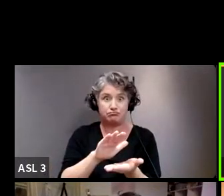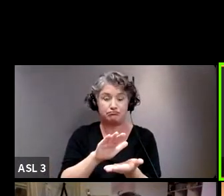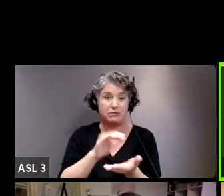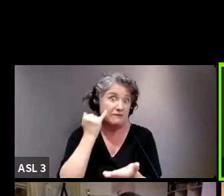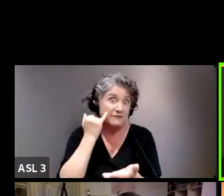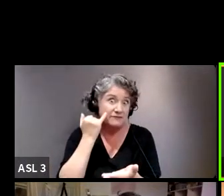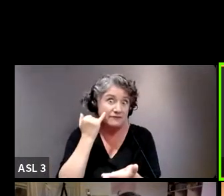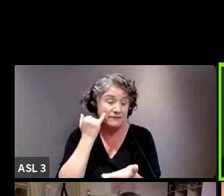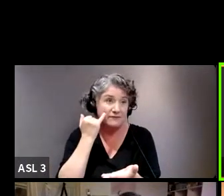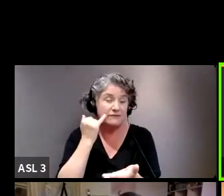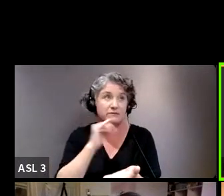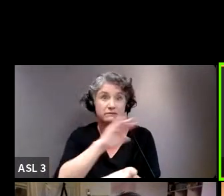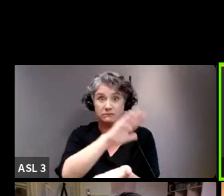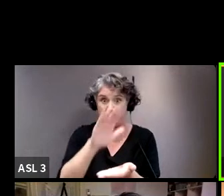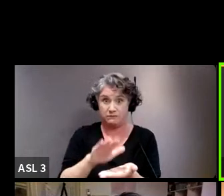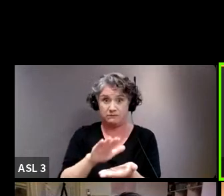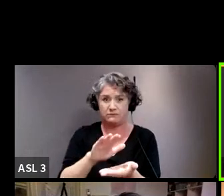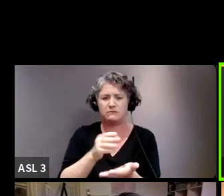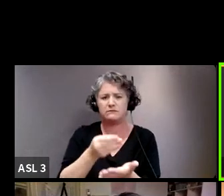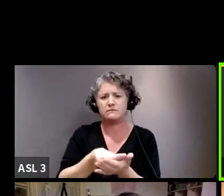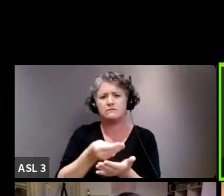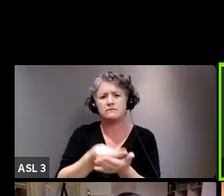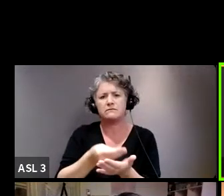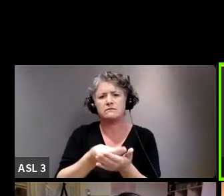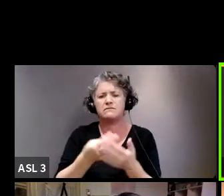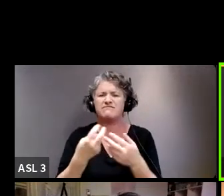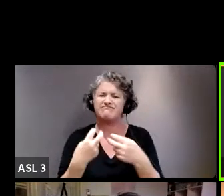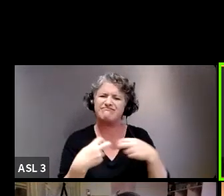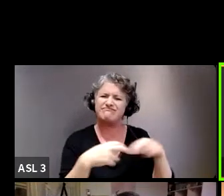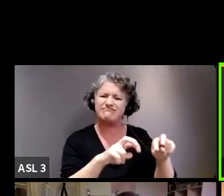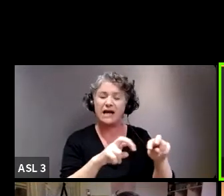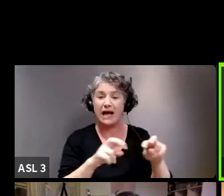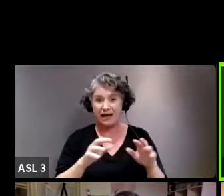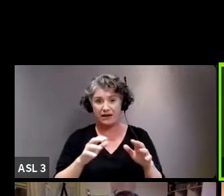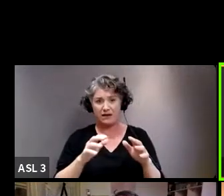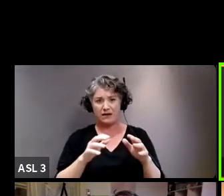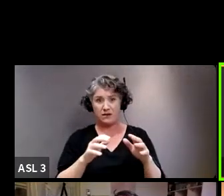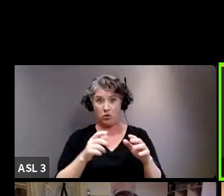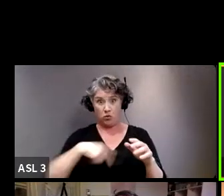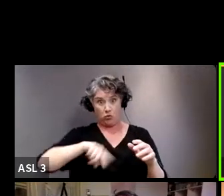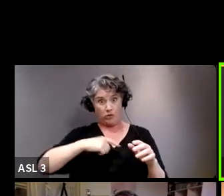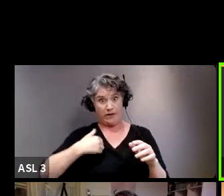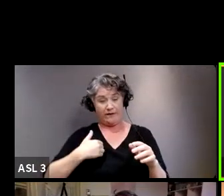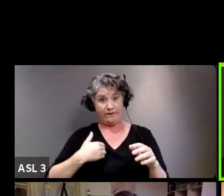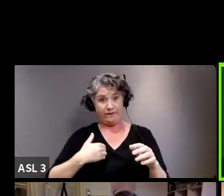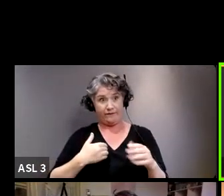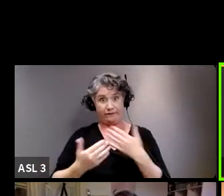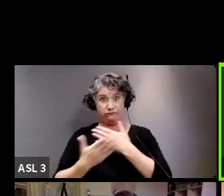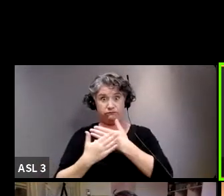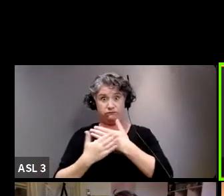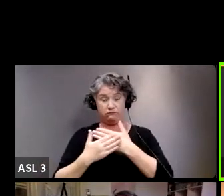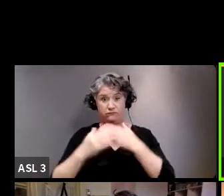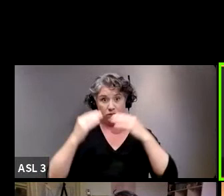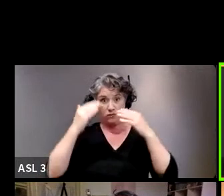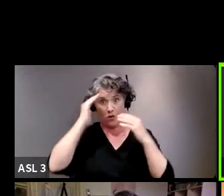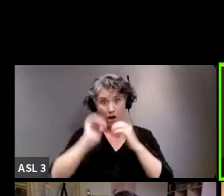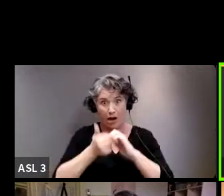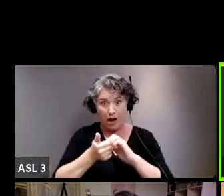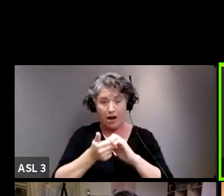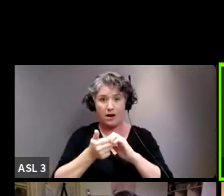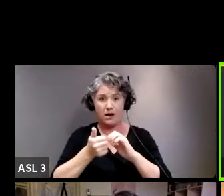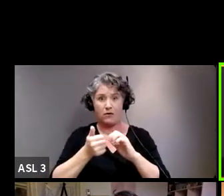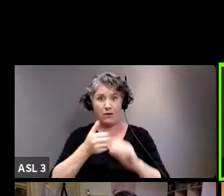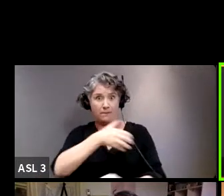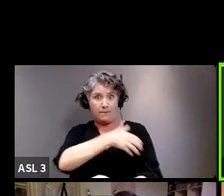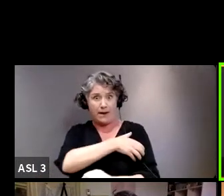how the funding the funds will go into these do we have the direction or the power to appoint any agency